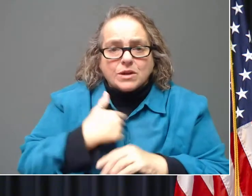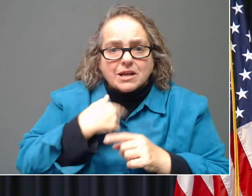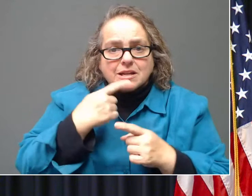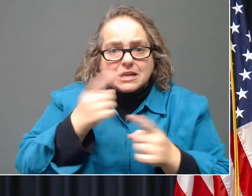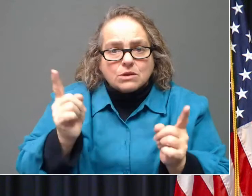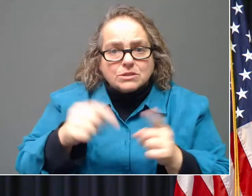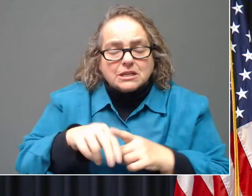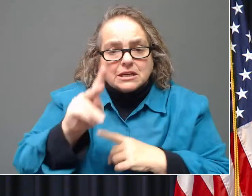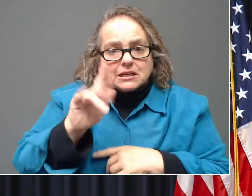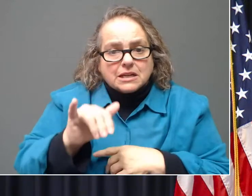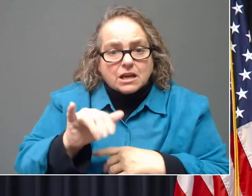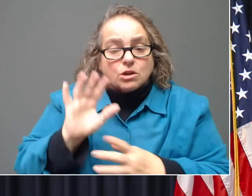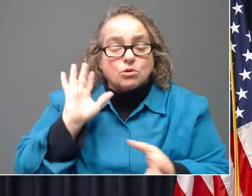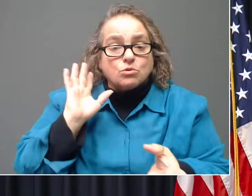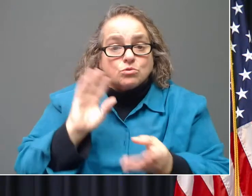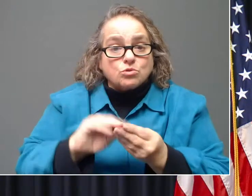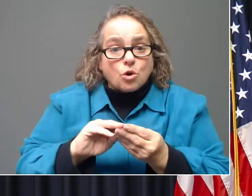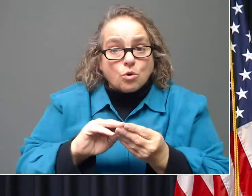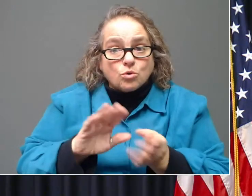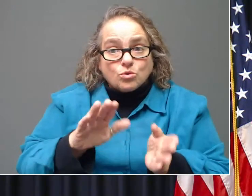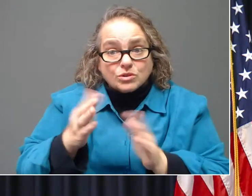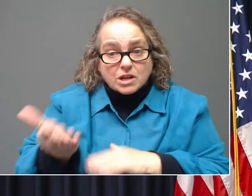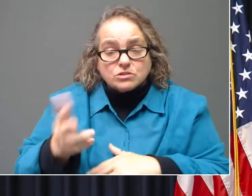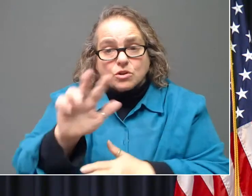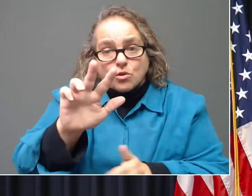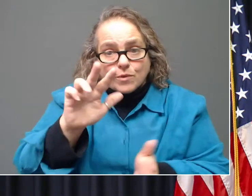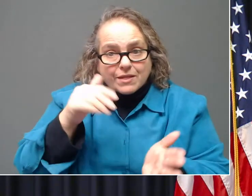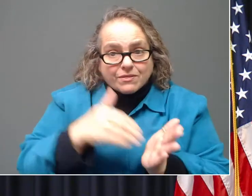total loss to